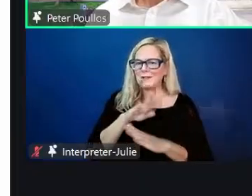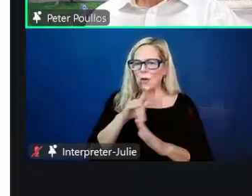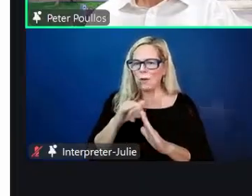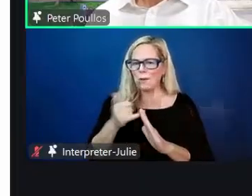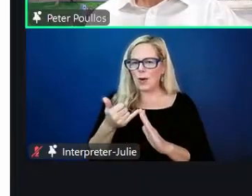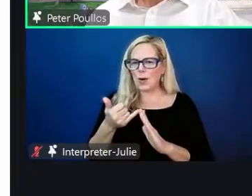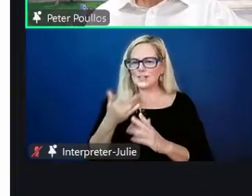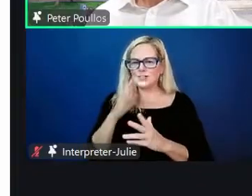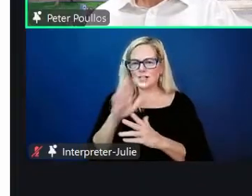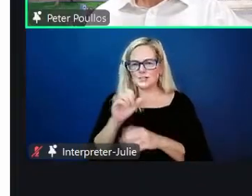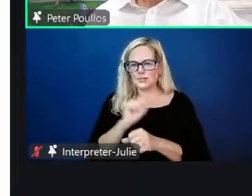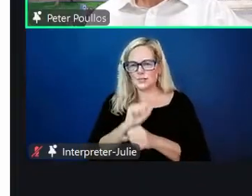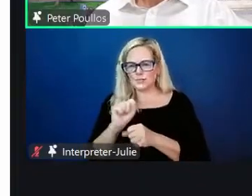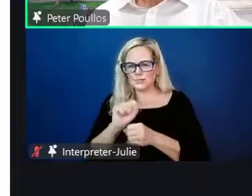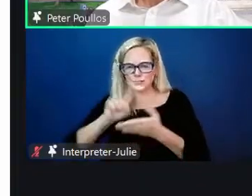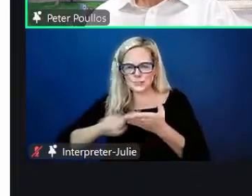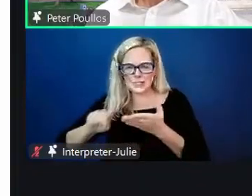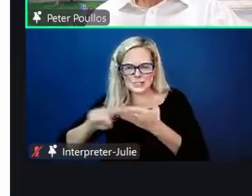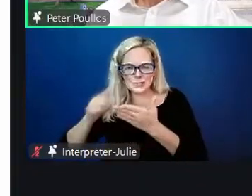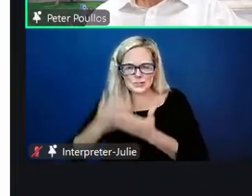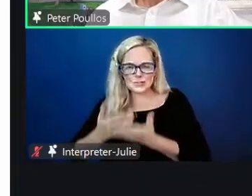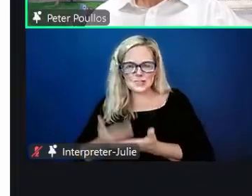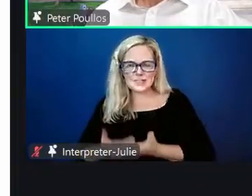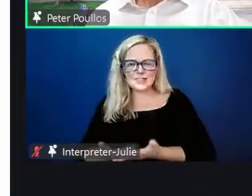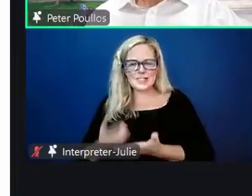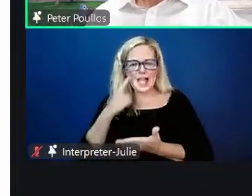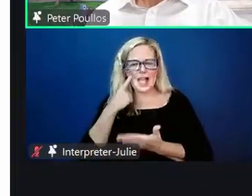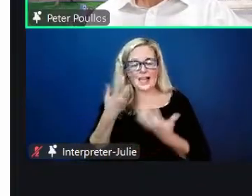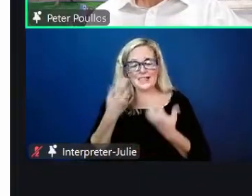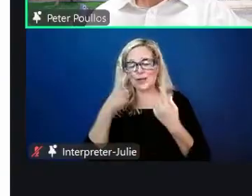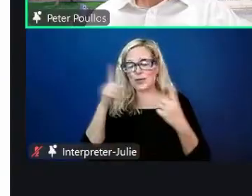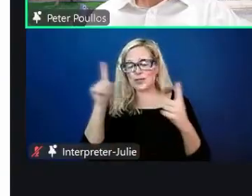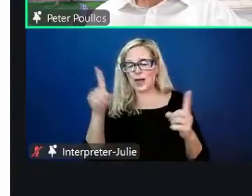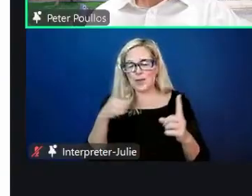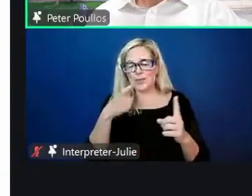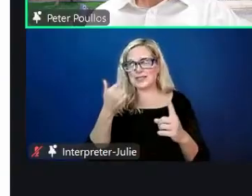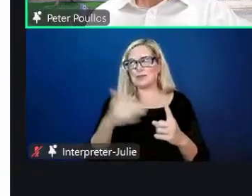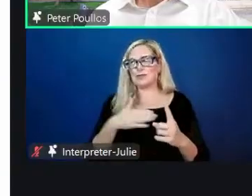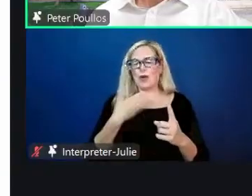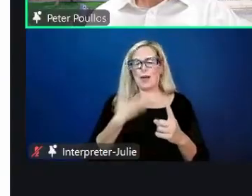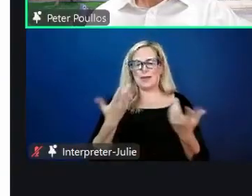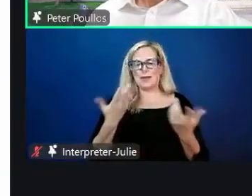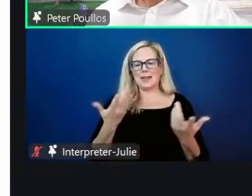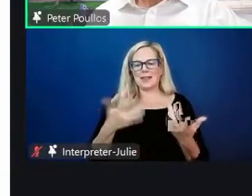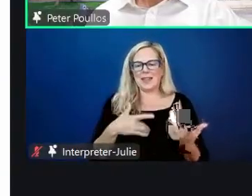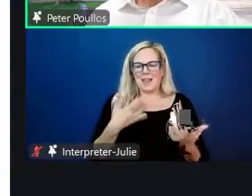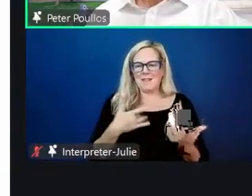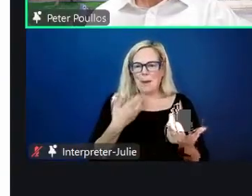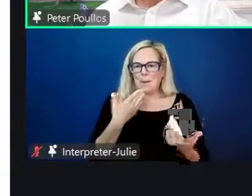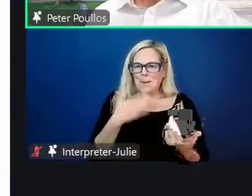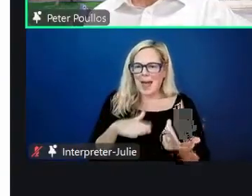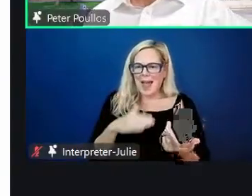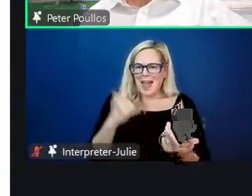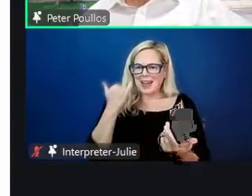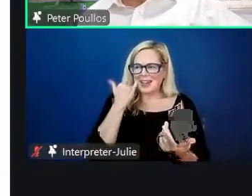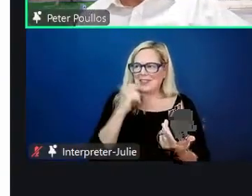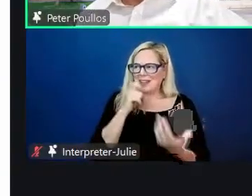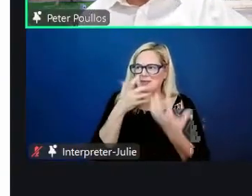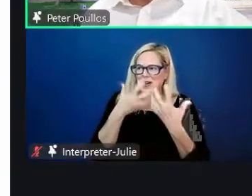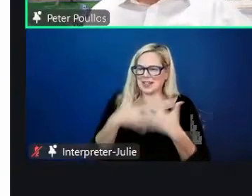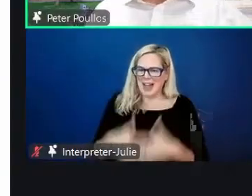really well. So, which I'm so happy about, because I would have felt so bad if it hadn't worked